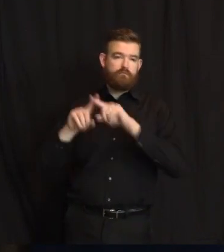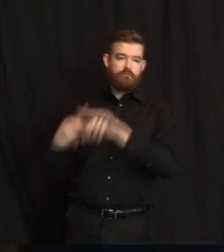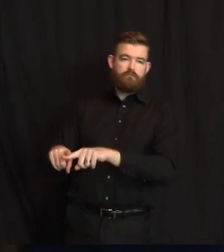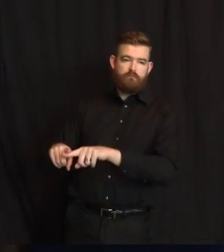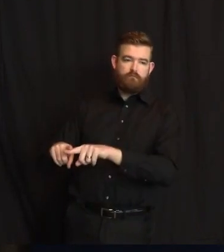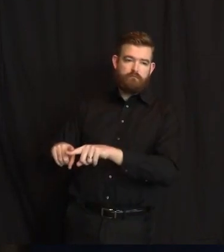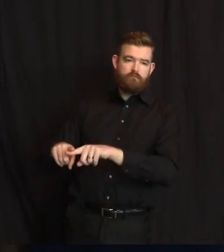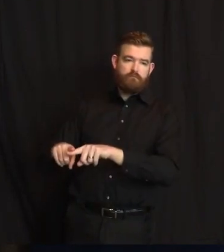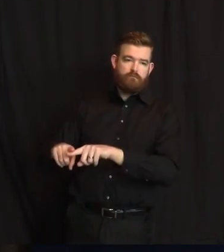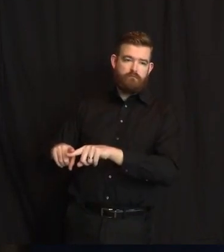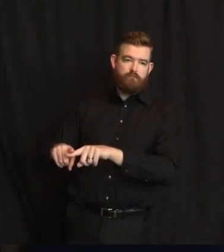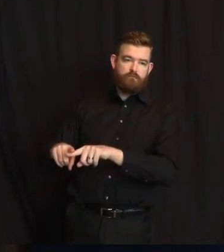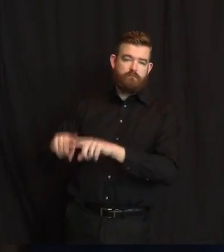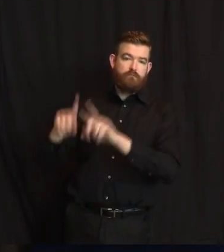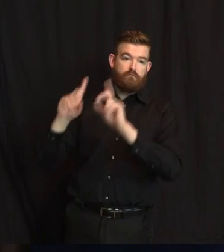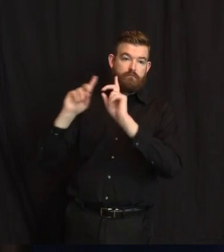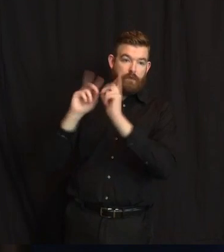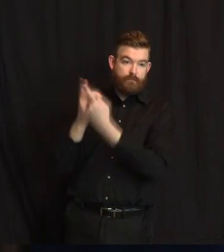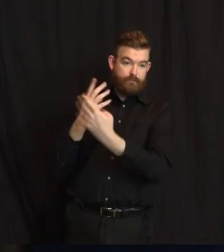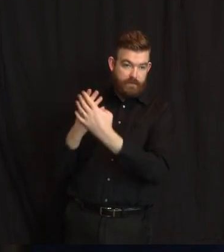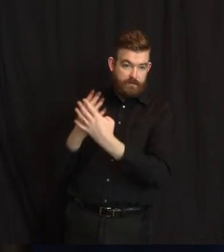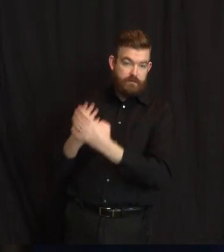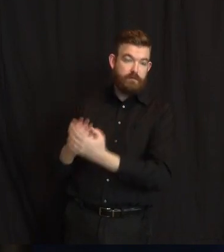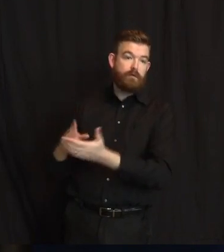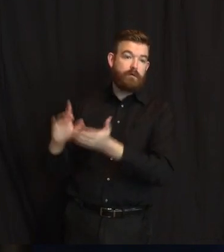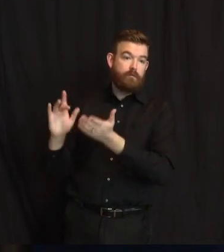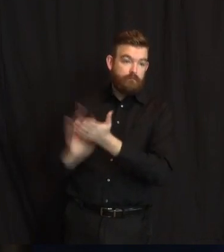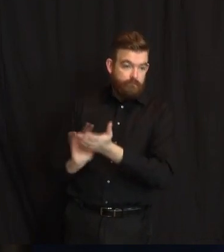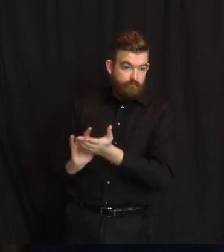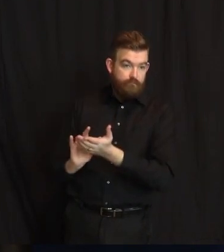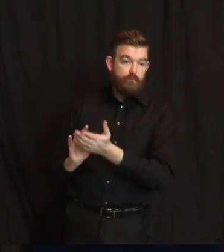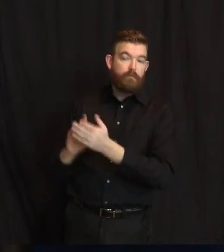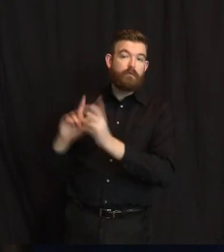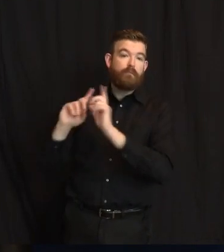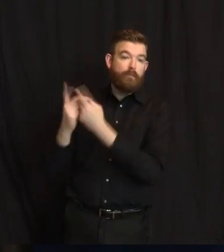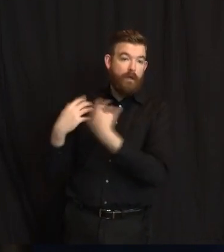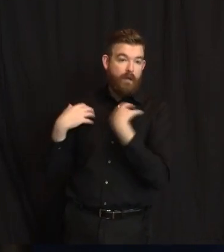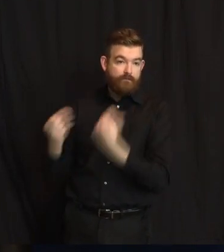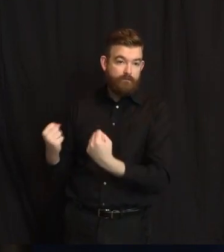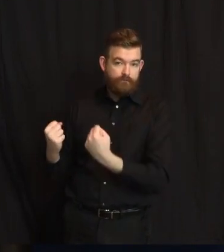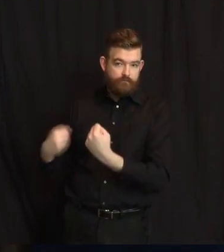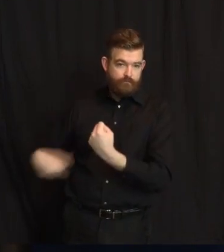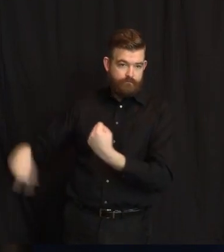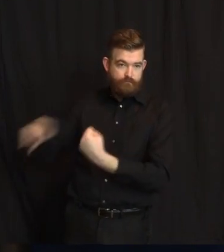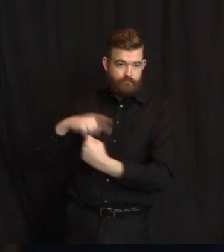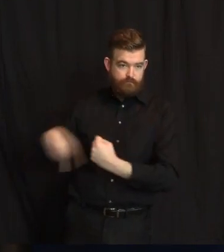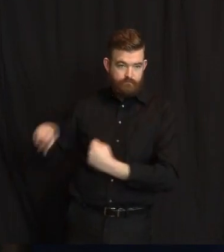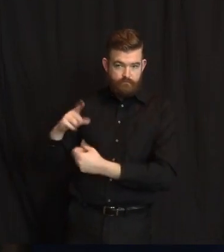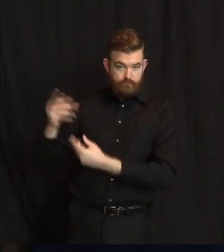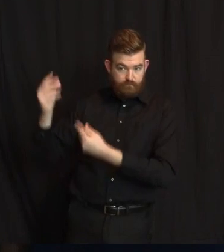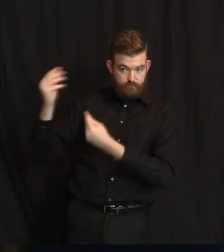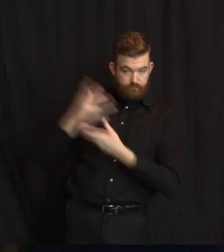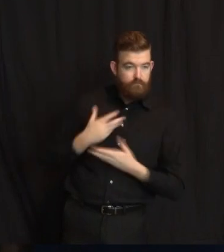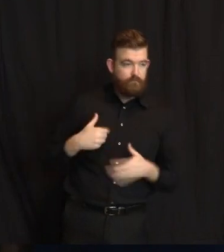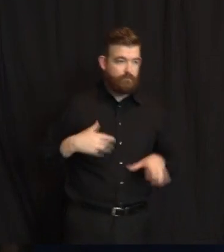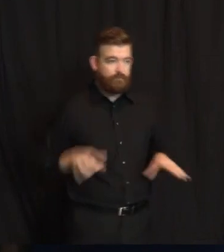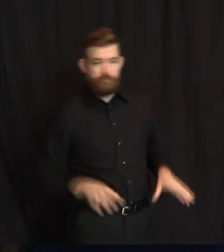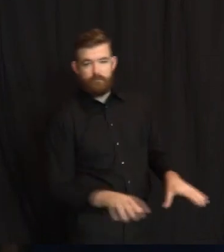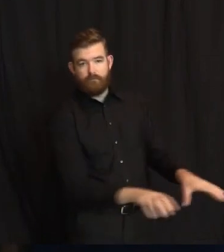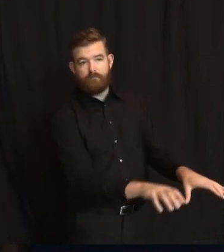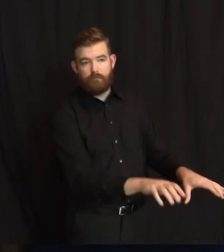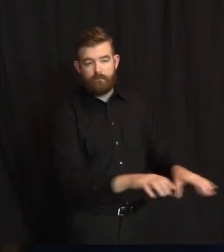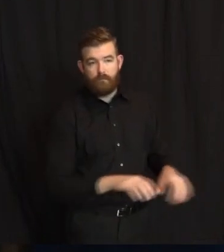it comes to testing, we are screening folks that have symptoms such as fever, cough,